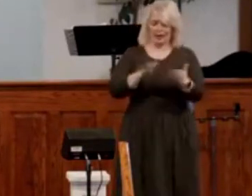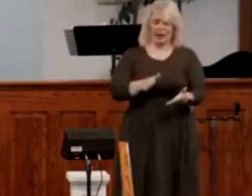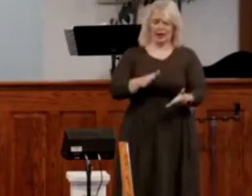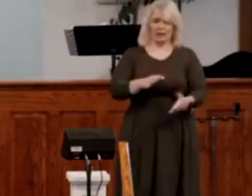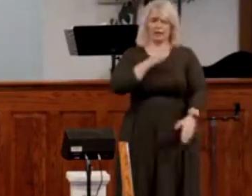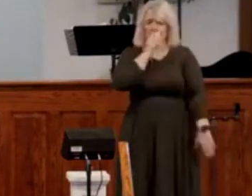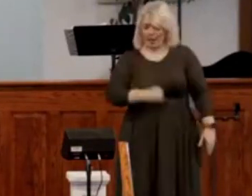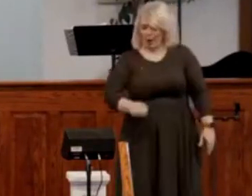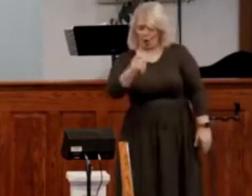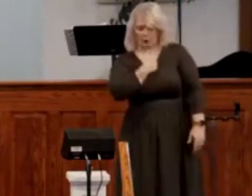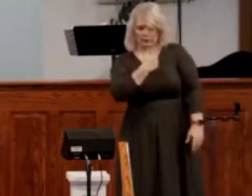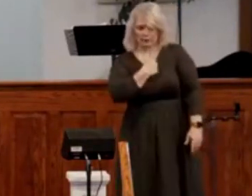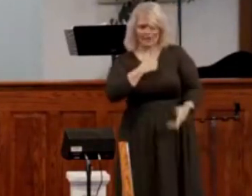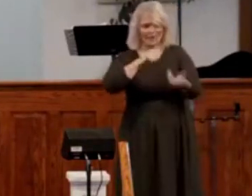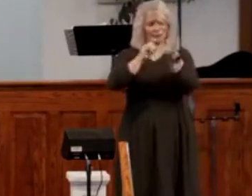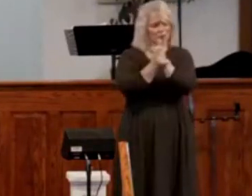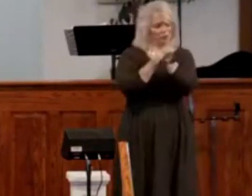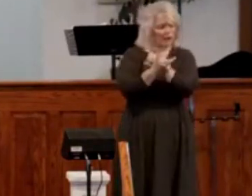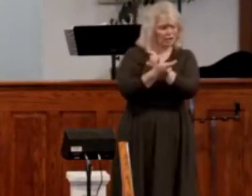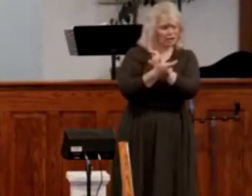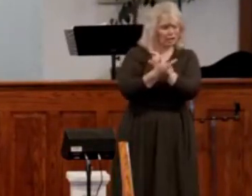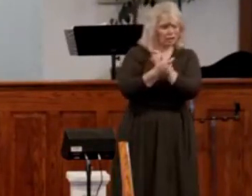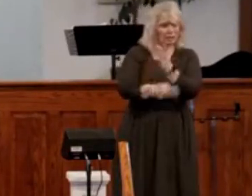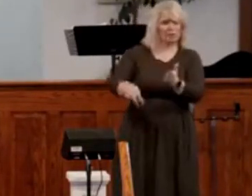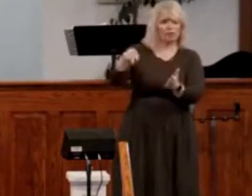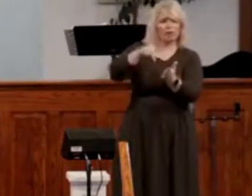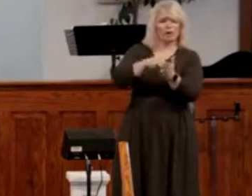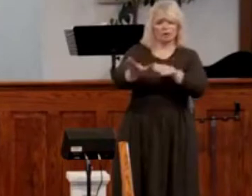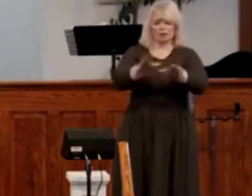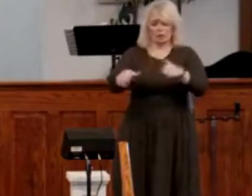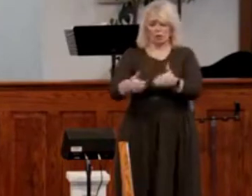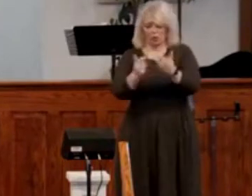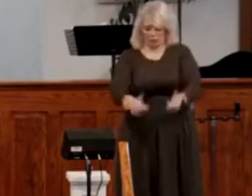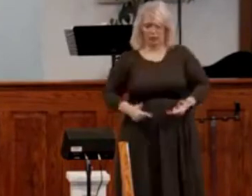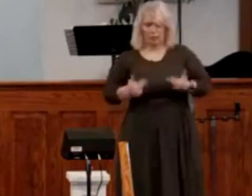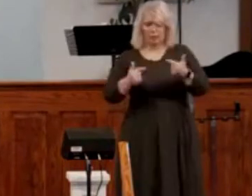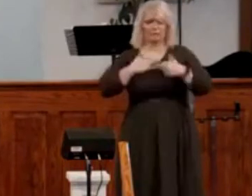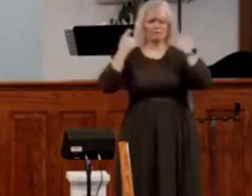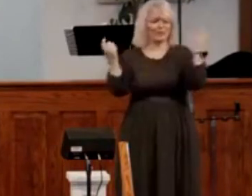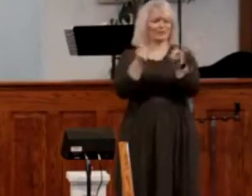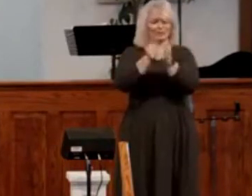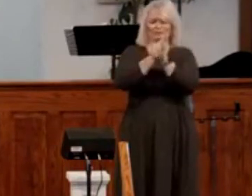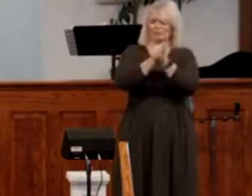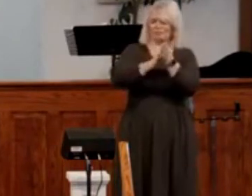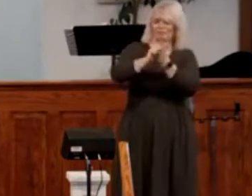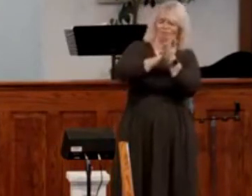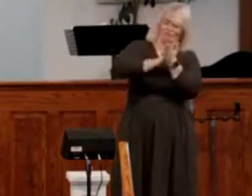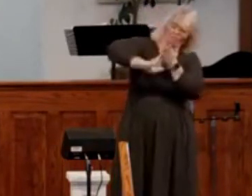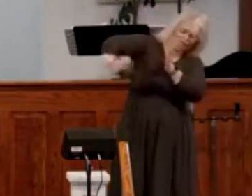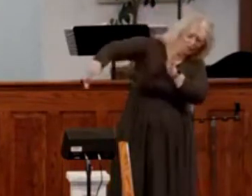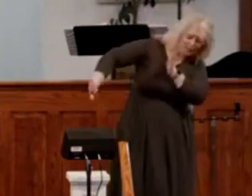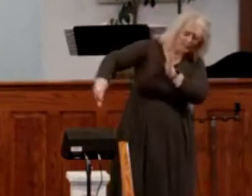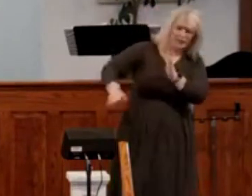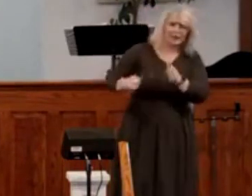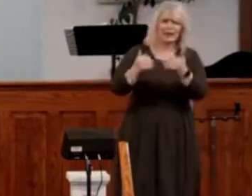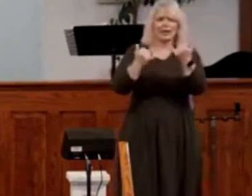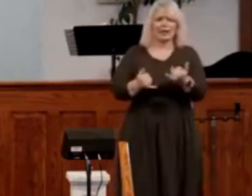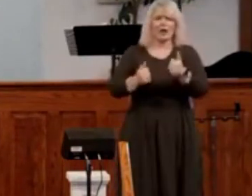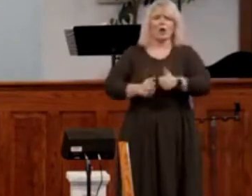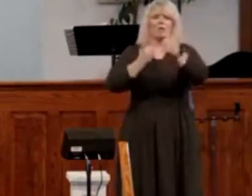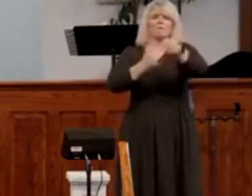self and I'm changing direction. I've been raised to walk in newness of life. My sins have been washed away and now I am